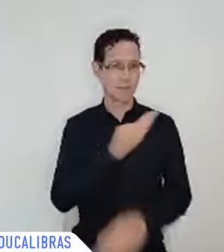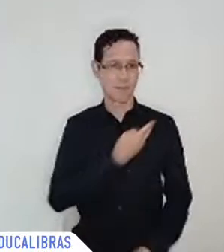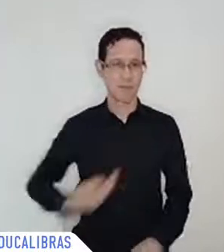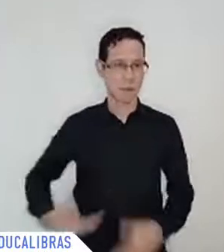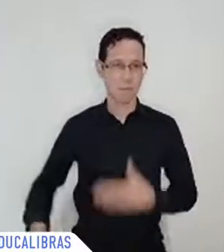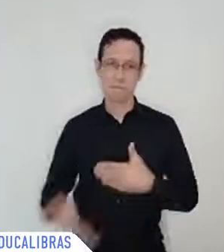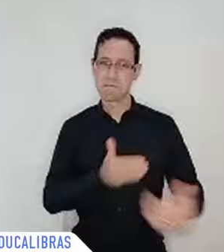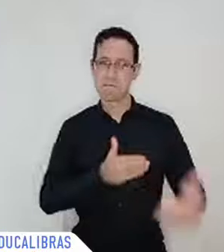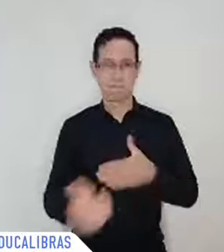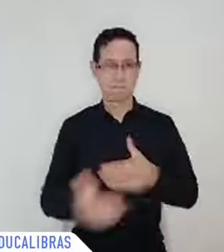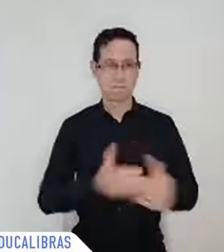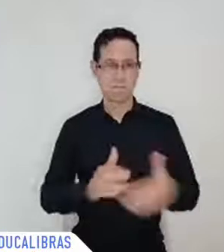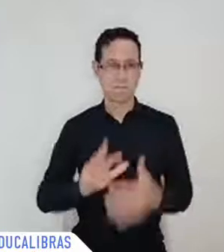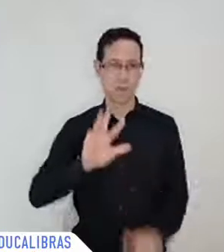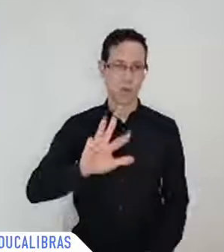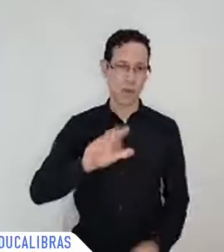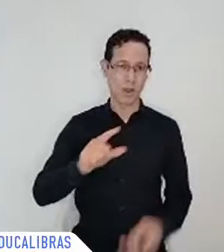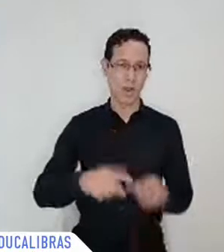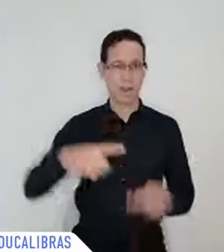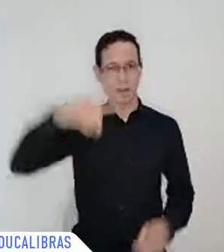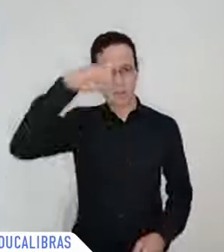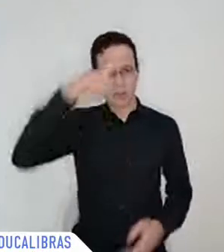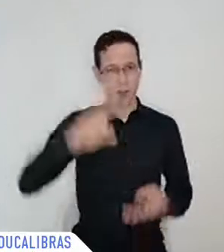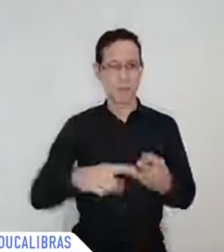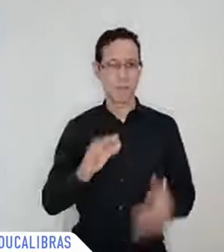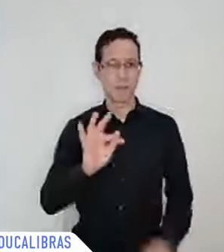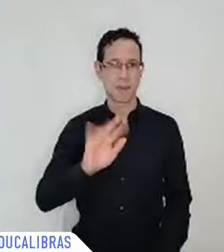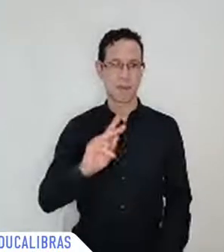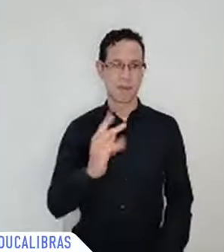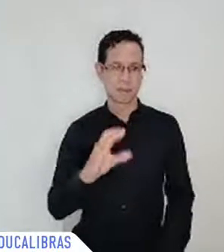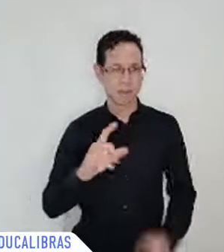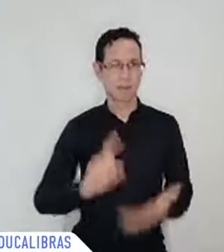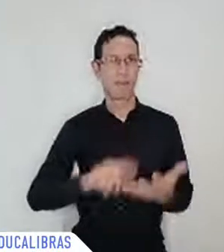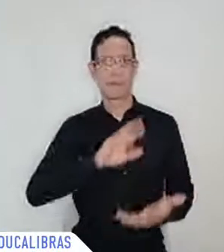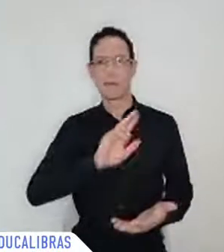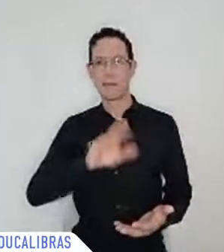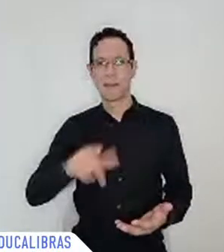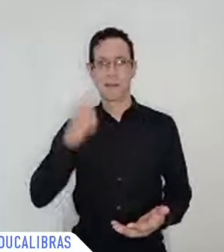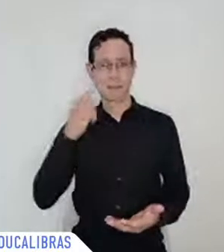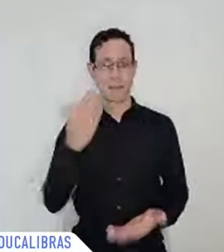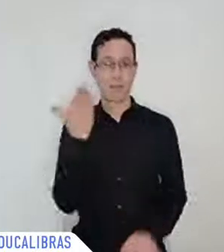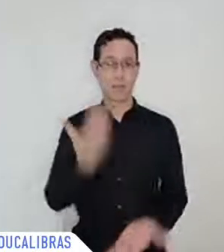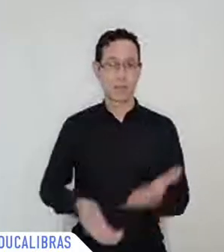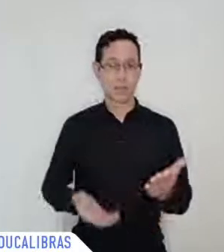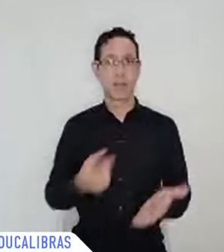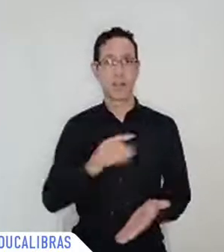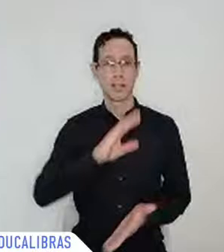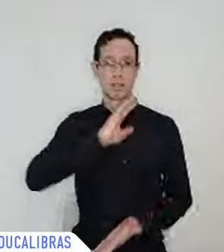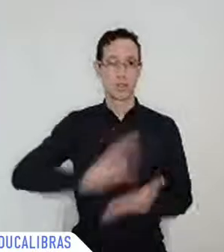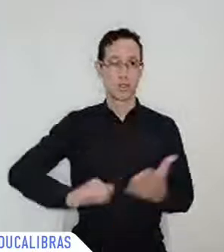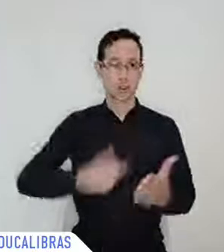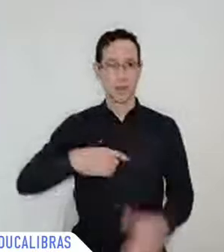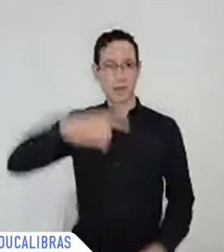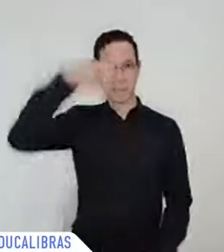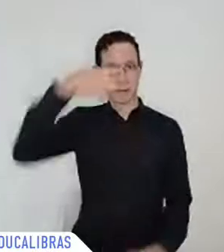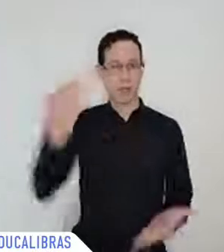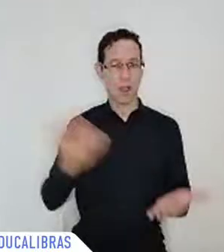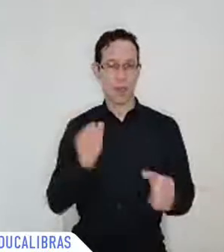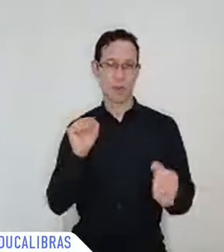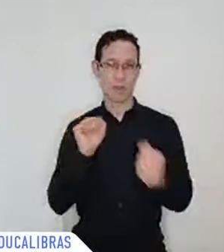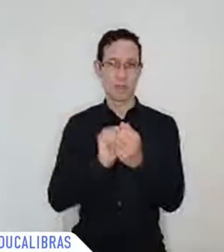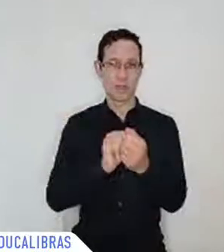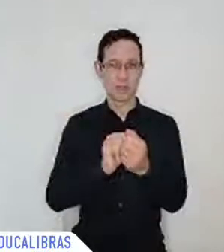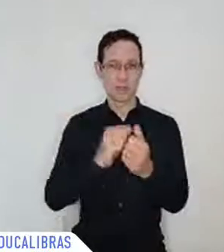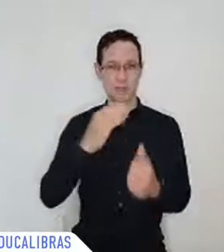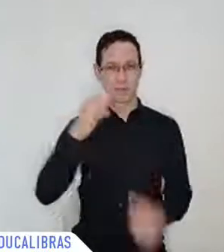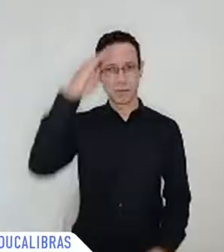is. They were always on the side of the government, whether with Fernando Henrique Cardoso, with